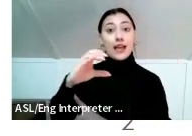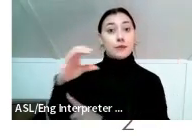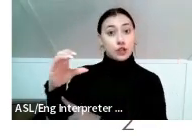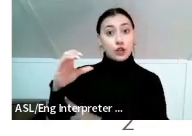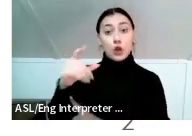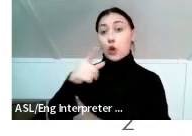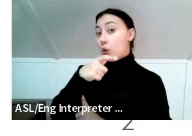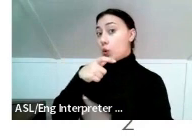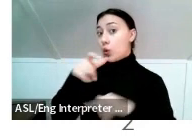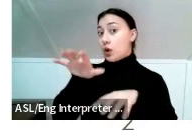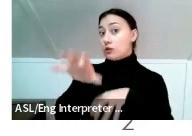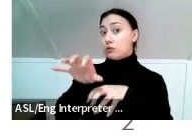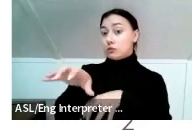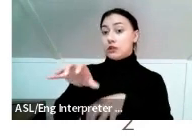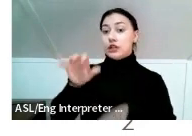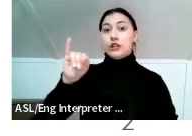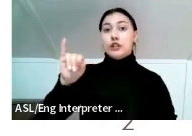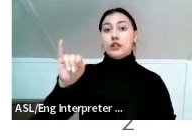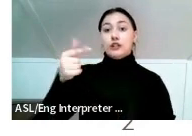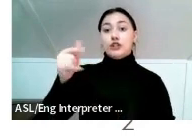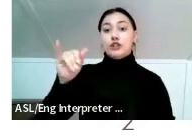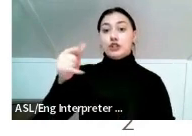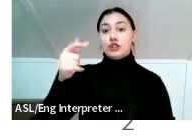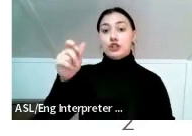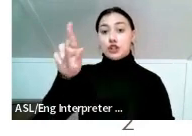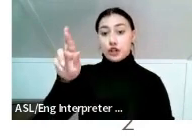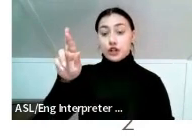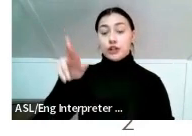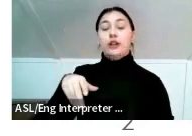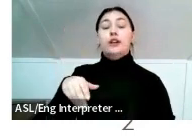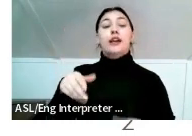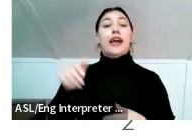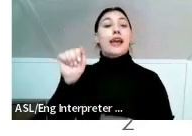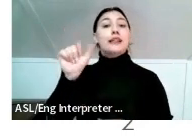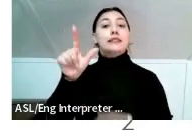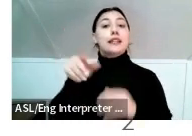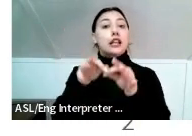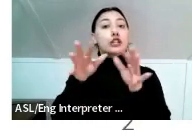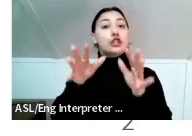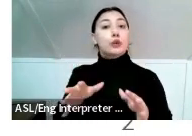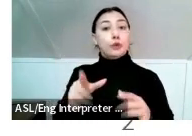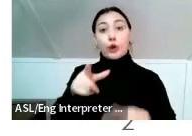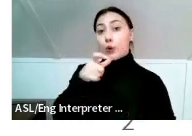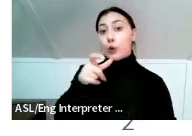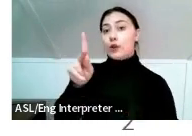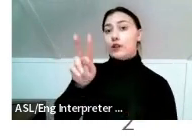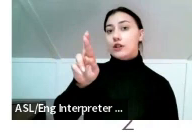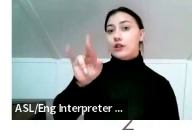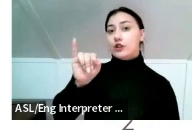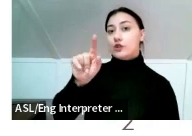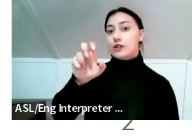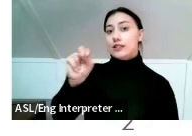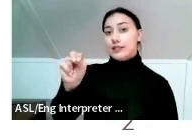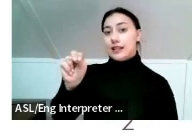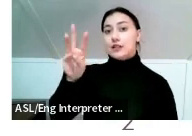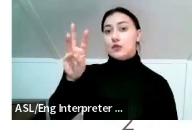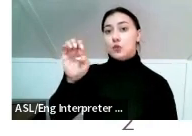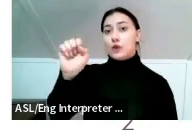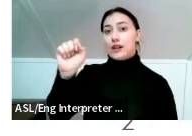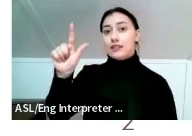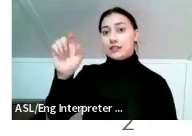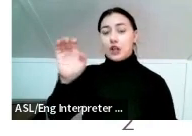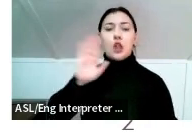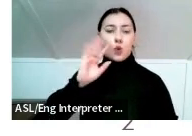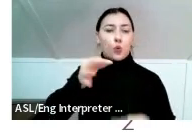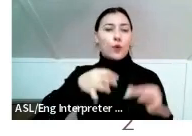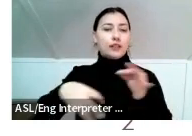Ginger Barton, and ASL interpretation is being provided by Kristen Wessels and Kinsey Williamson, who is our interpreter you see